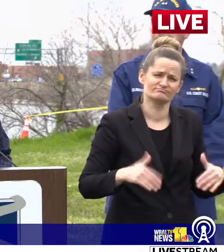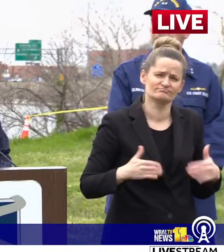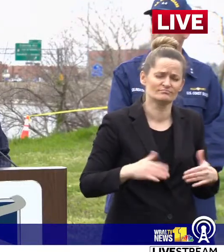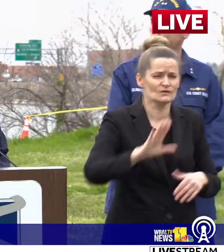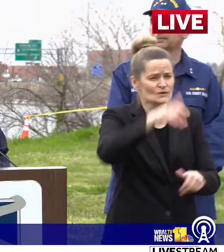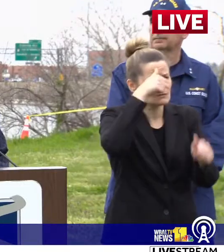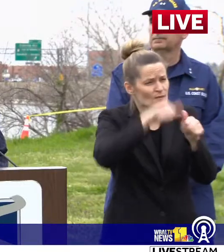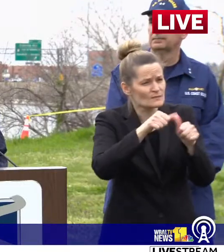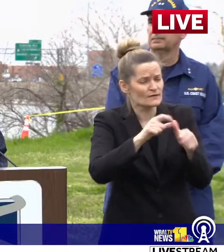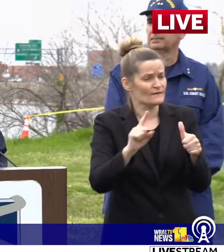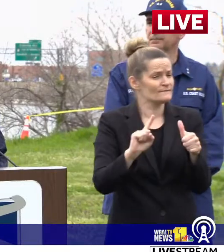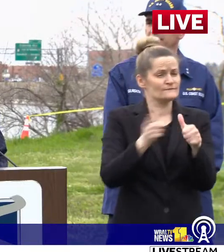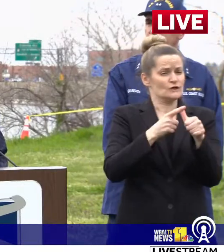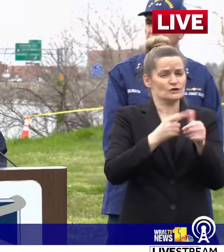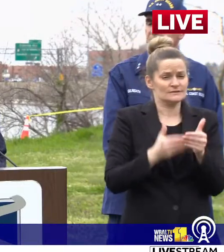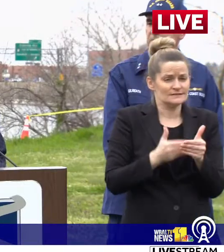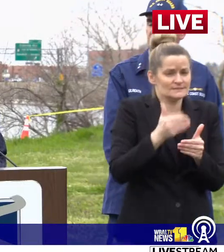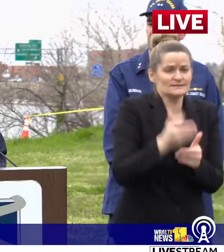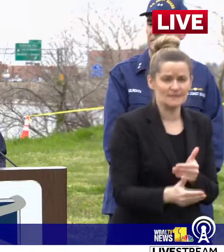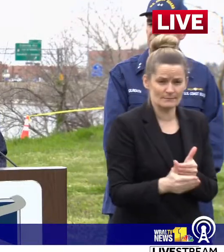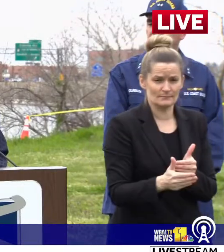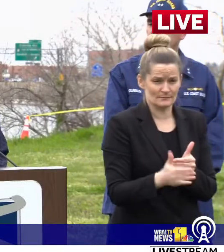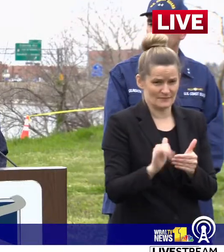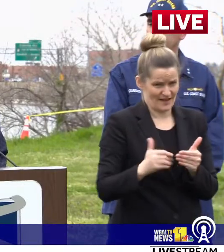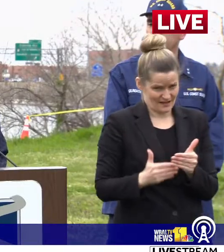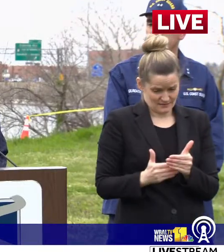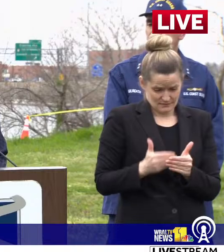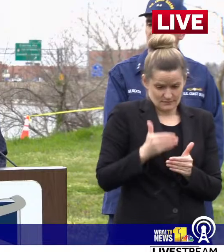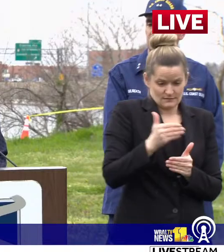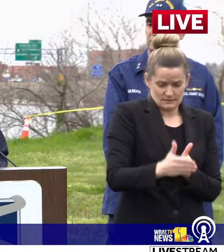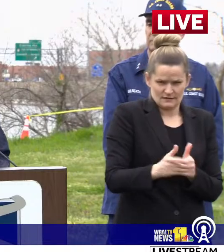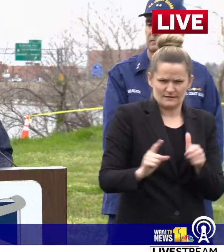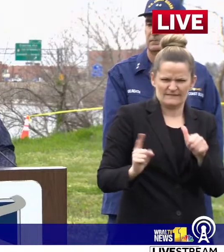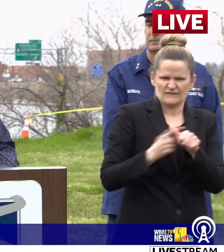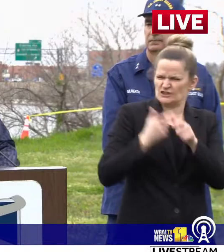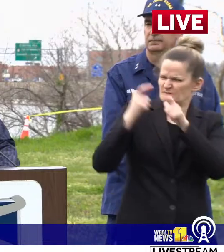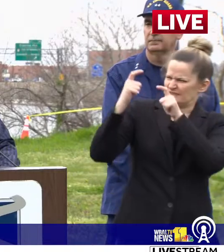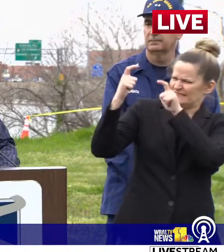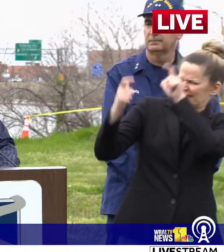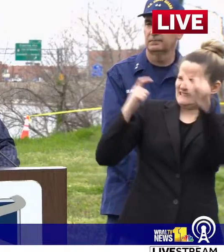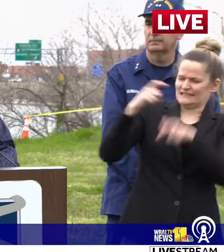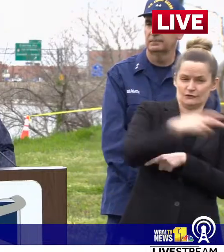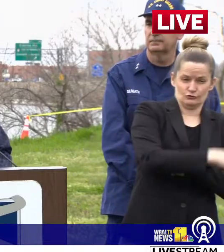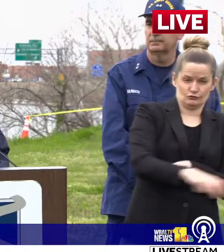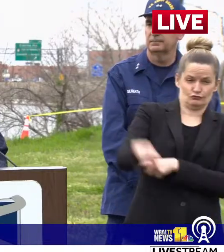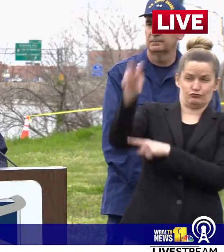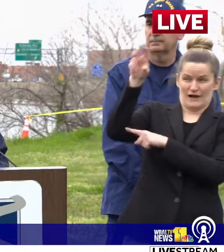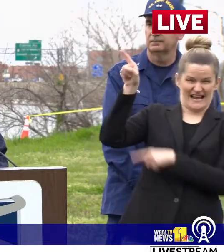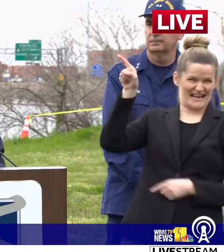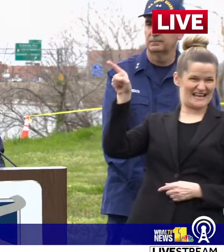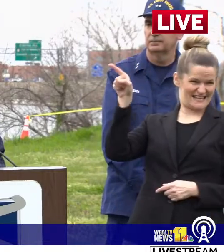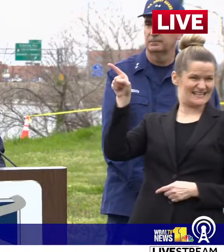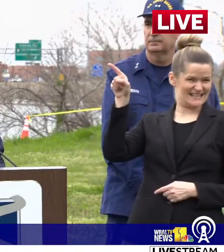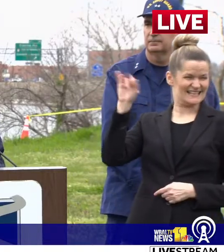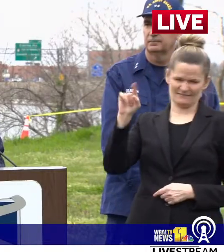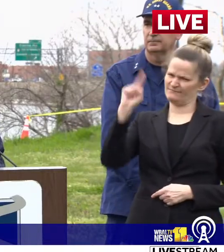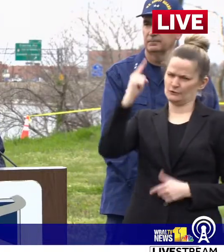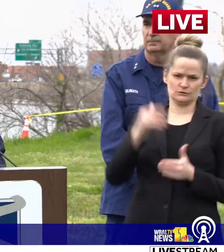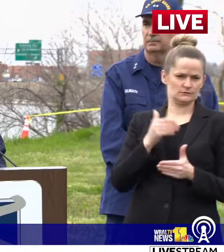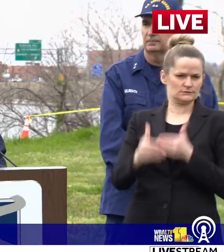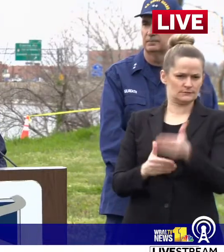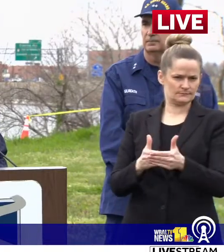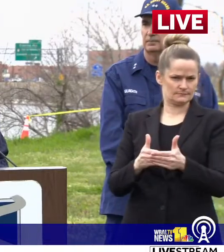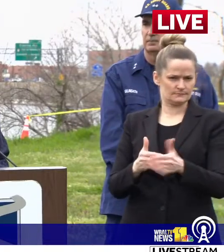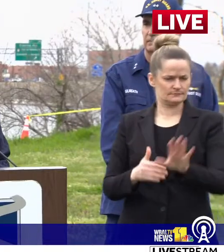steps going forward, but it is a huge milestone as we start this process. I also want to, although we've